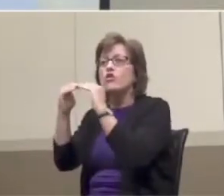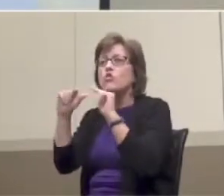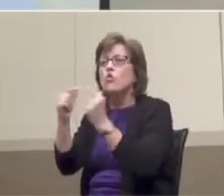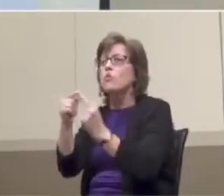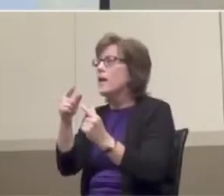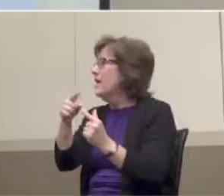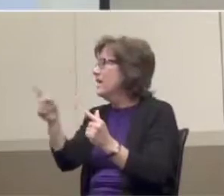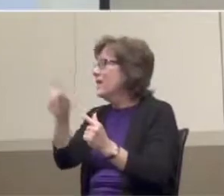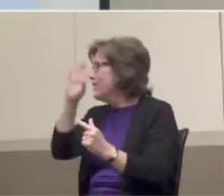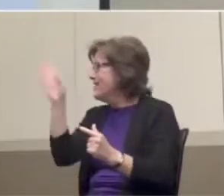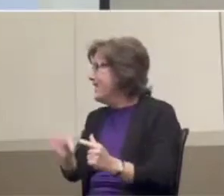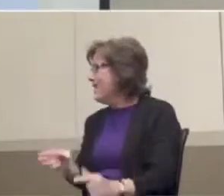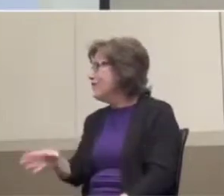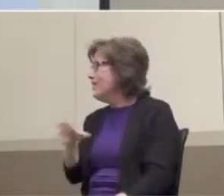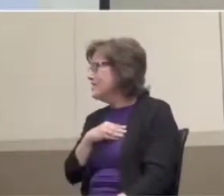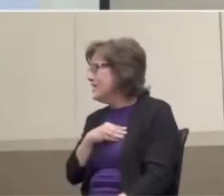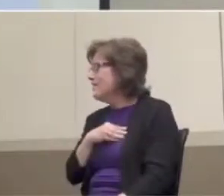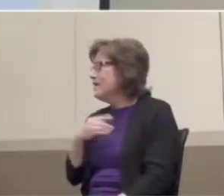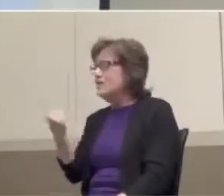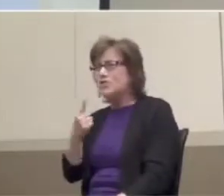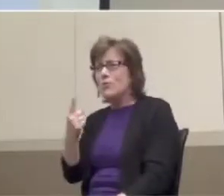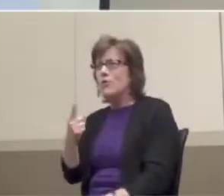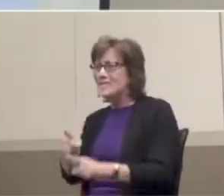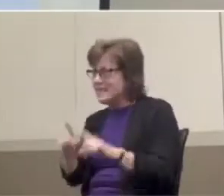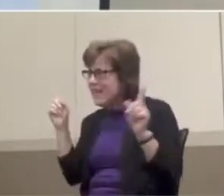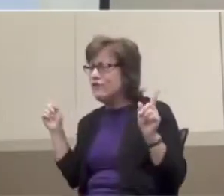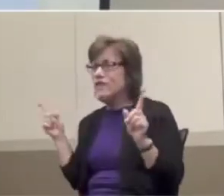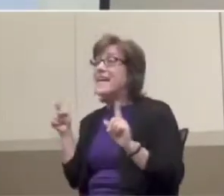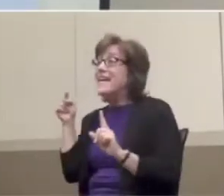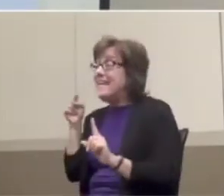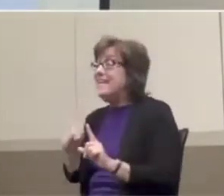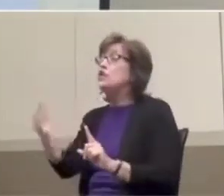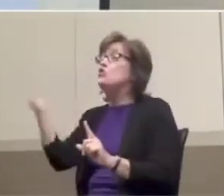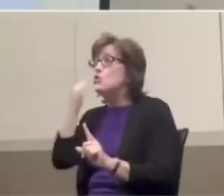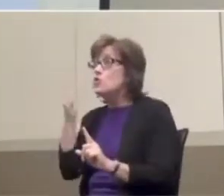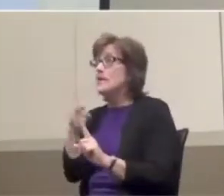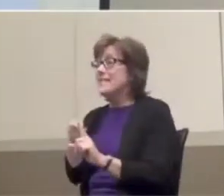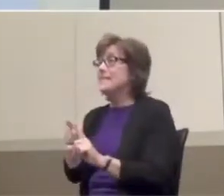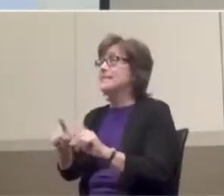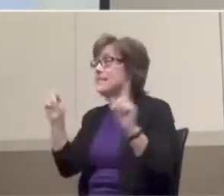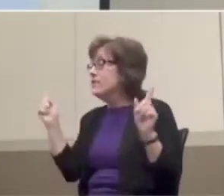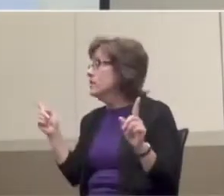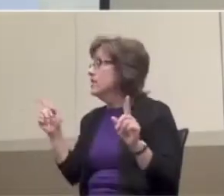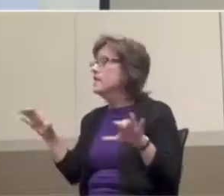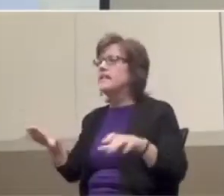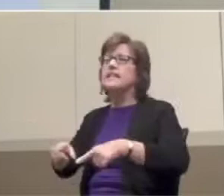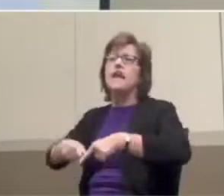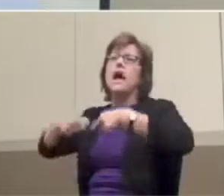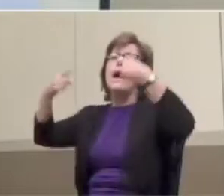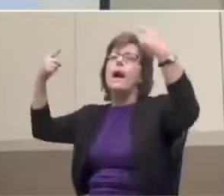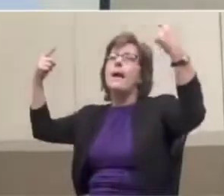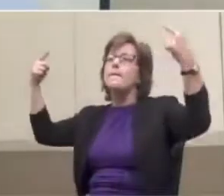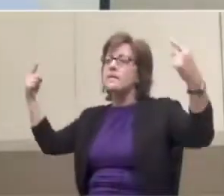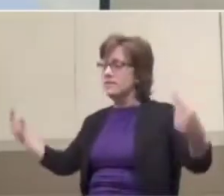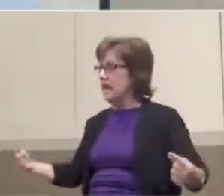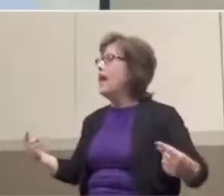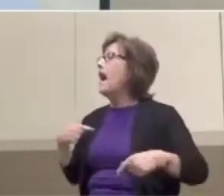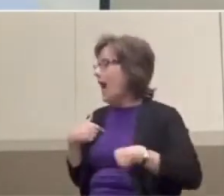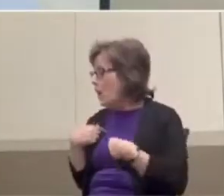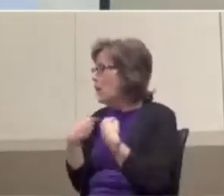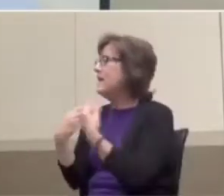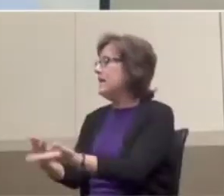never accept somebody who was different. And he knew he was different. So he went to the opposite extreme. He's like, I'll give them a